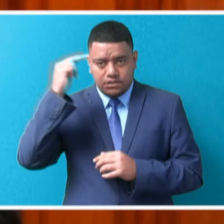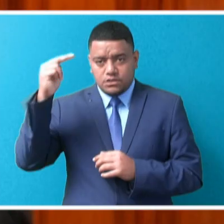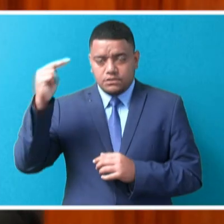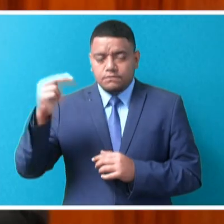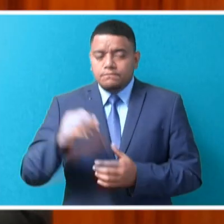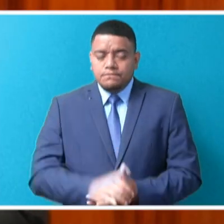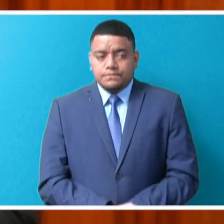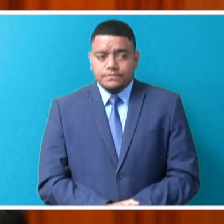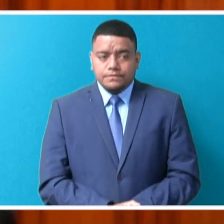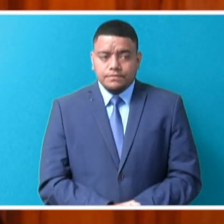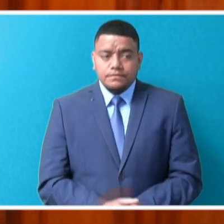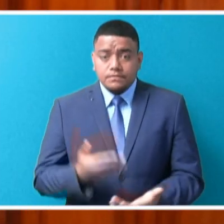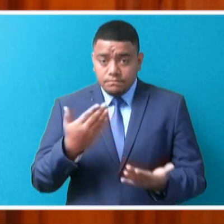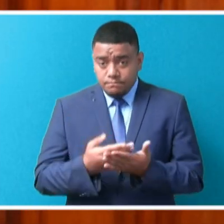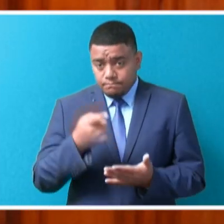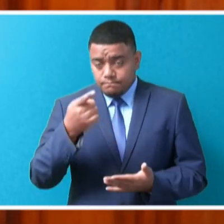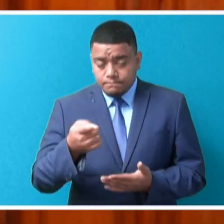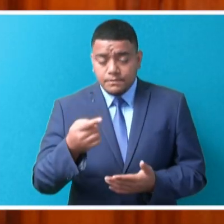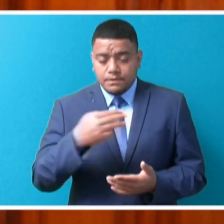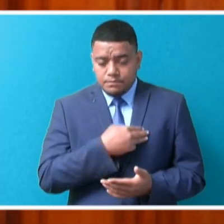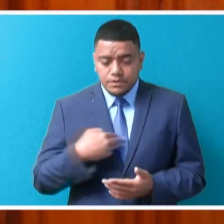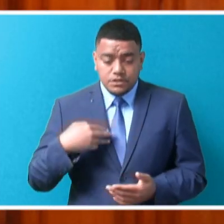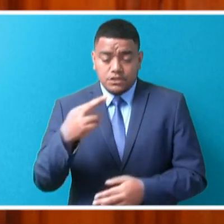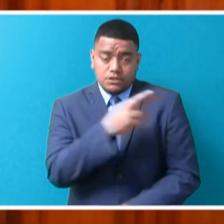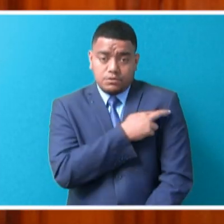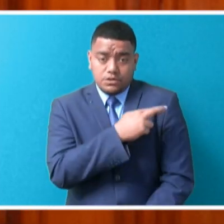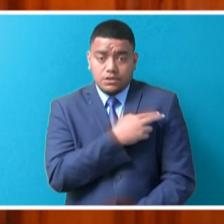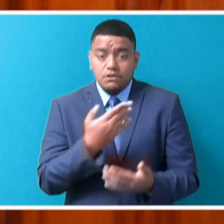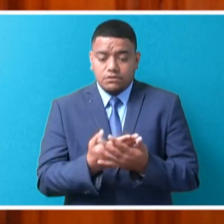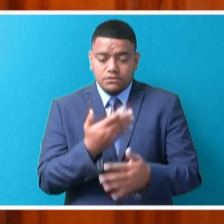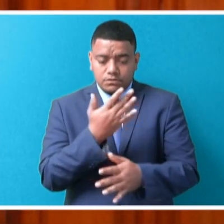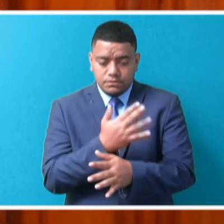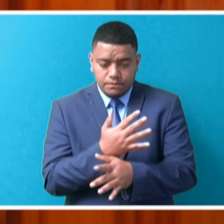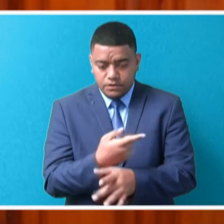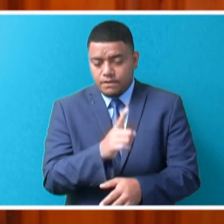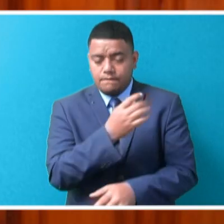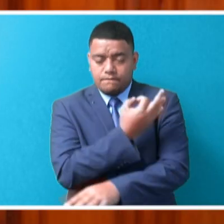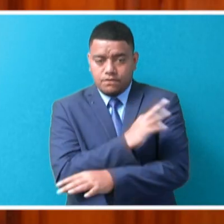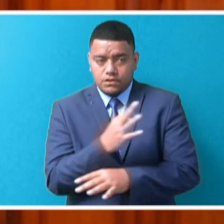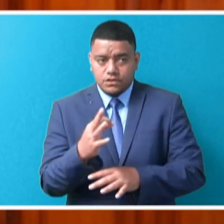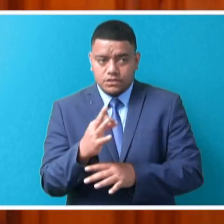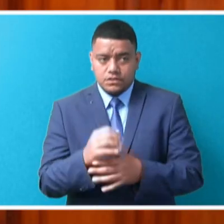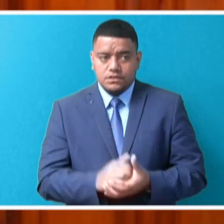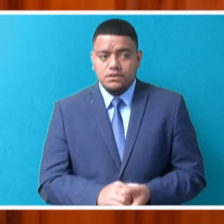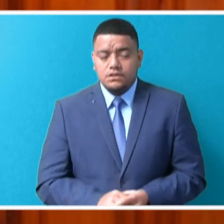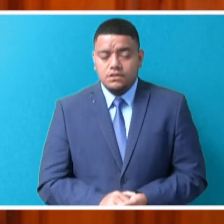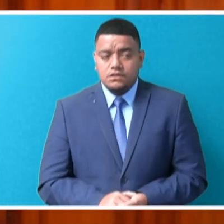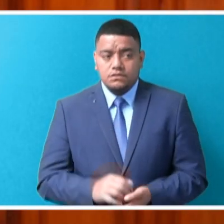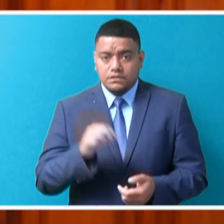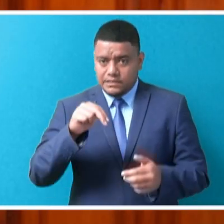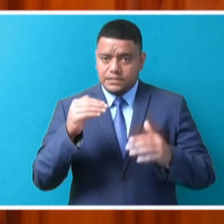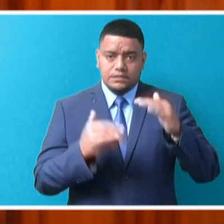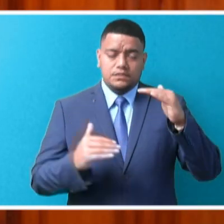In this regard, Honourable Speaker, the ministries responsible for fisheries and forestry are not standalone actors. We are